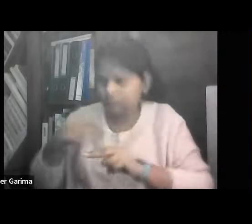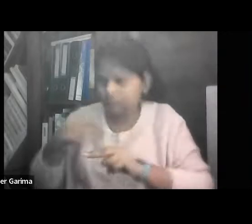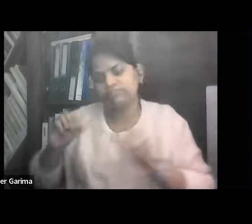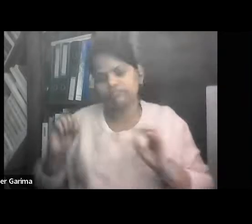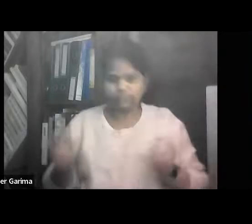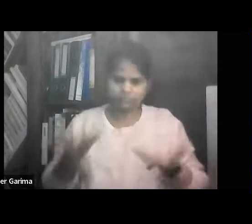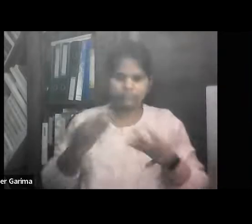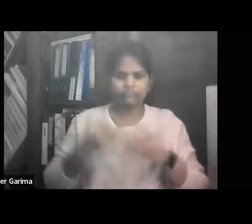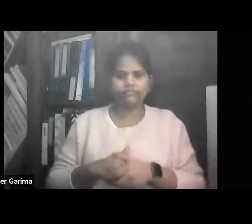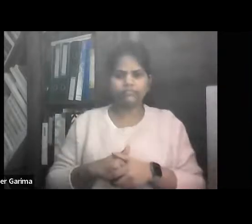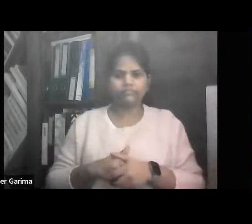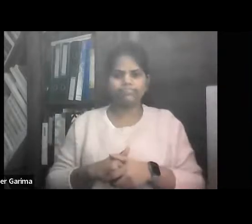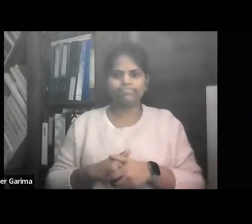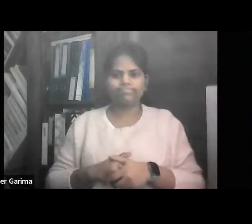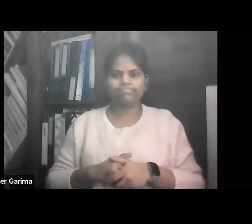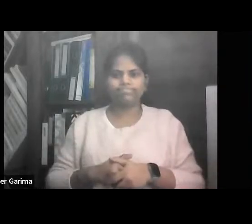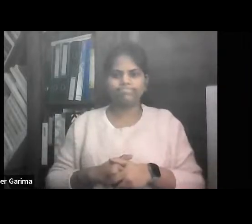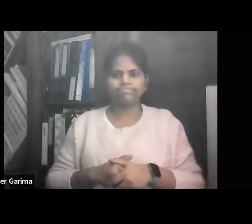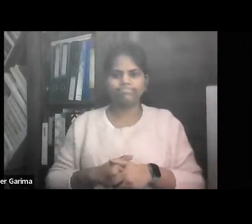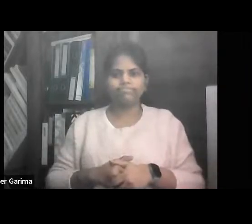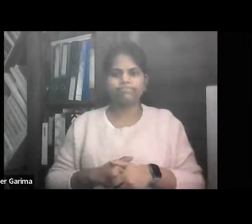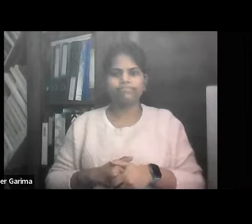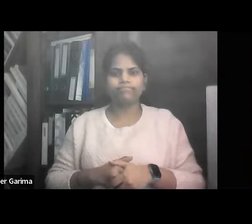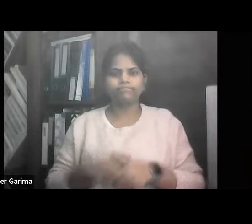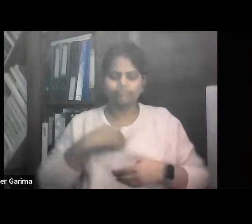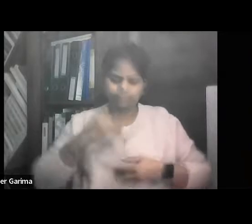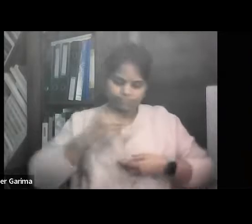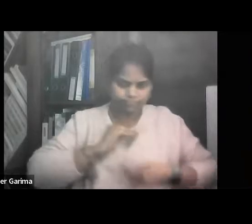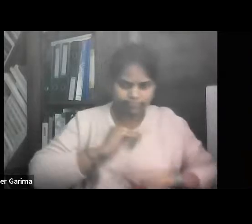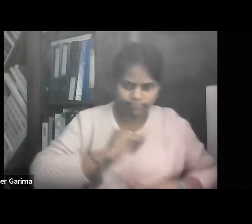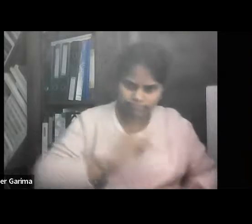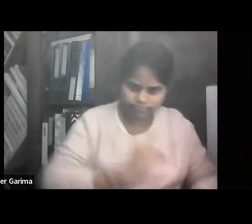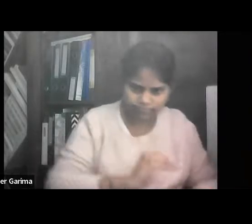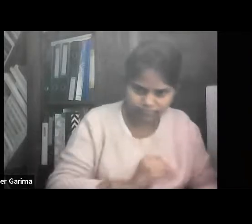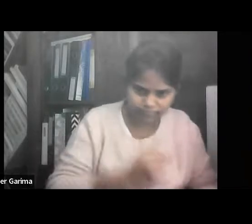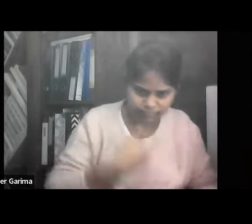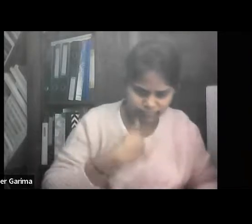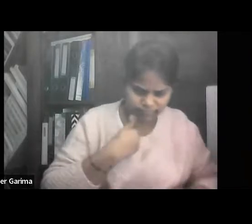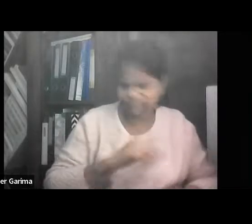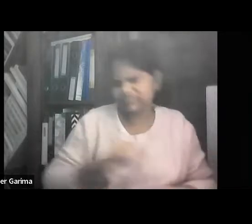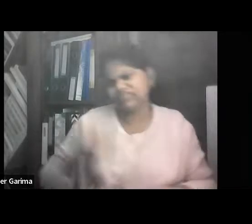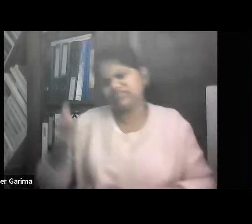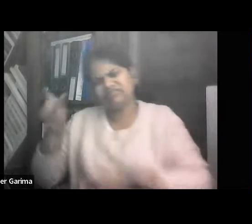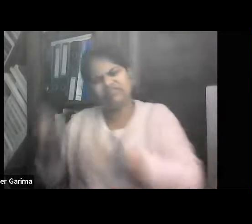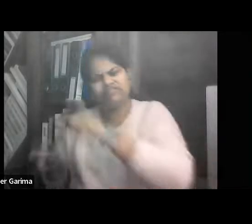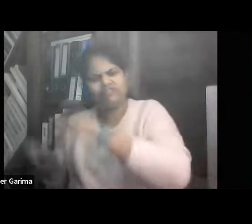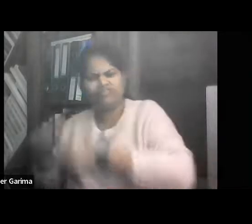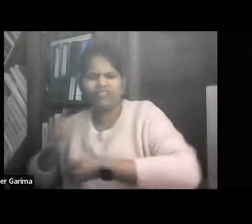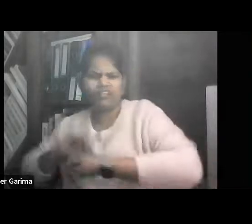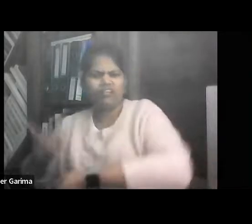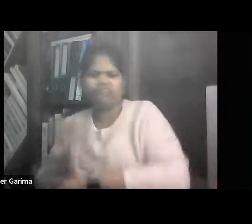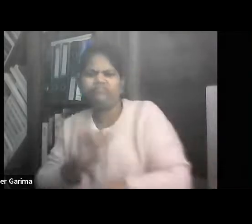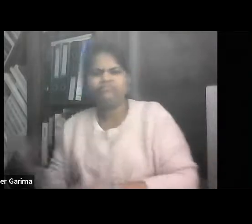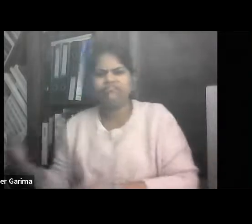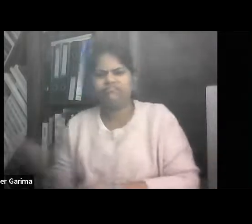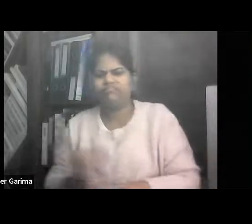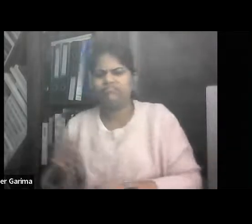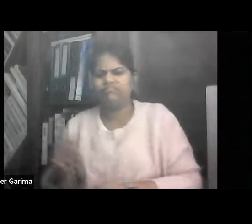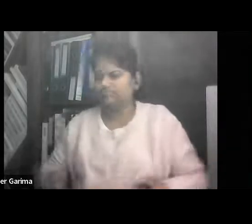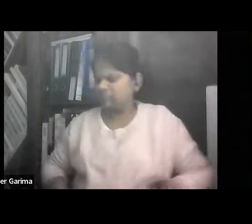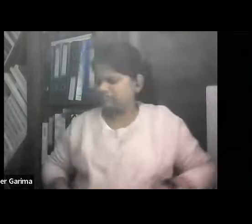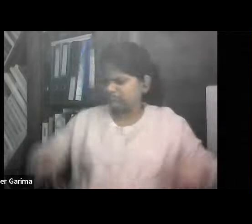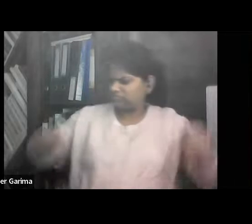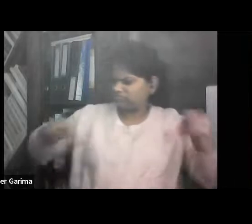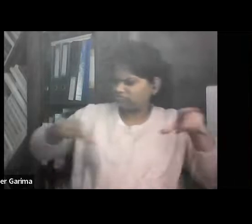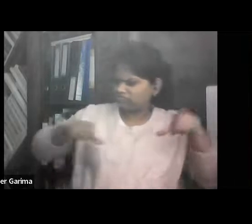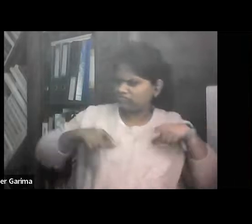As a child, thank you, sir. As a child, I had, like any other children, the experience of living with those who are